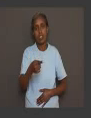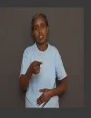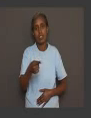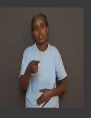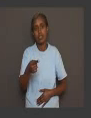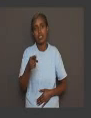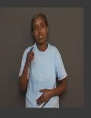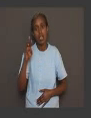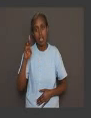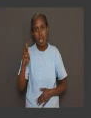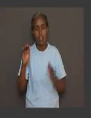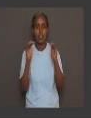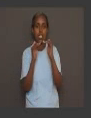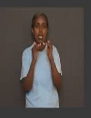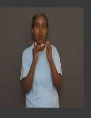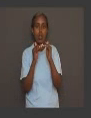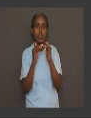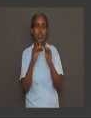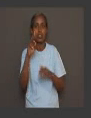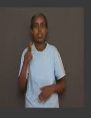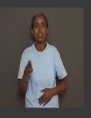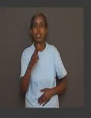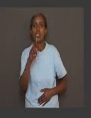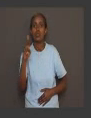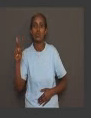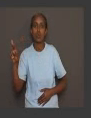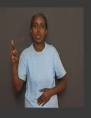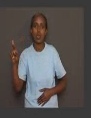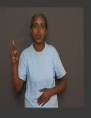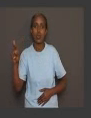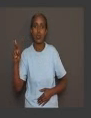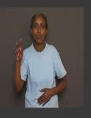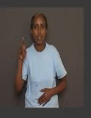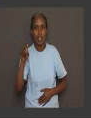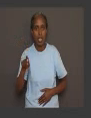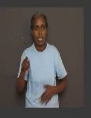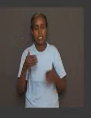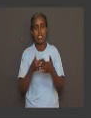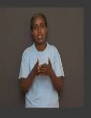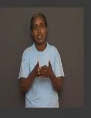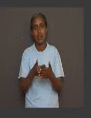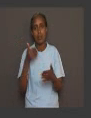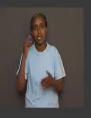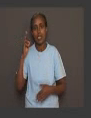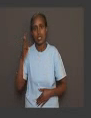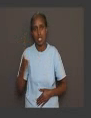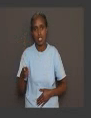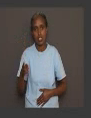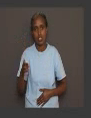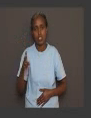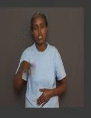that r equals the square root of x minus